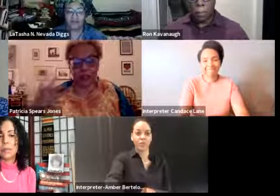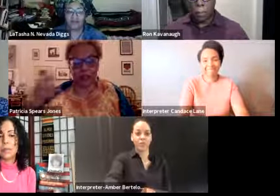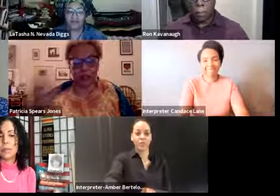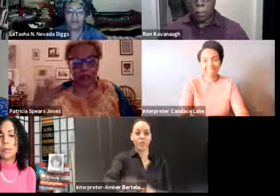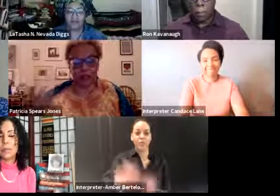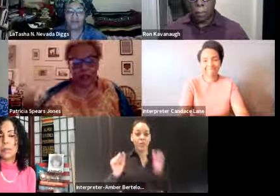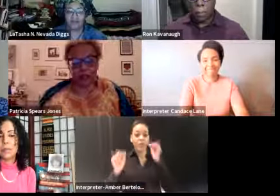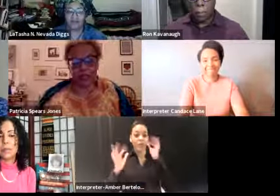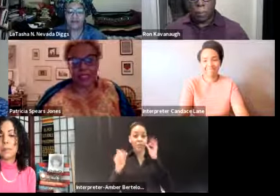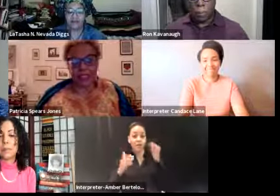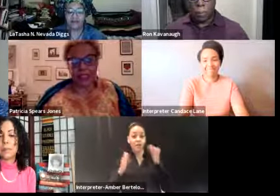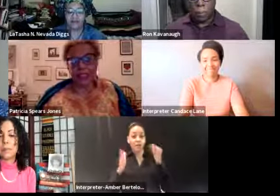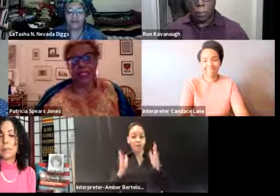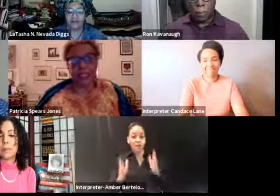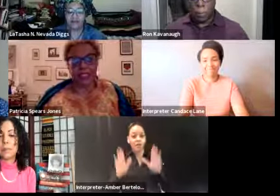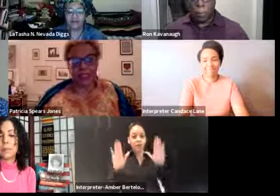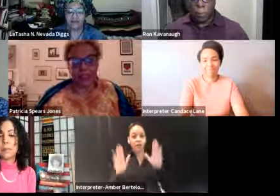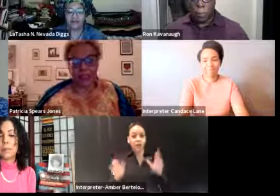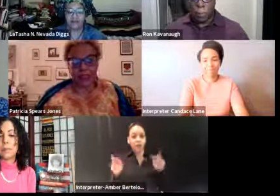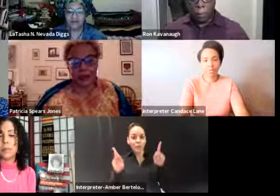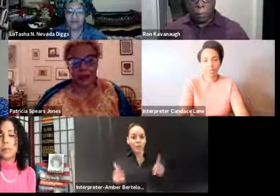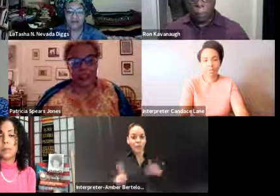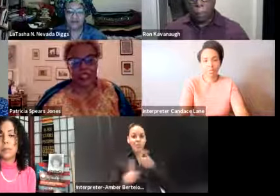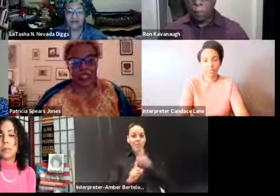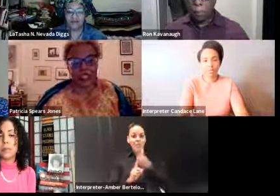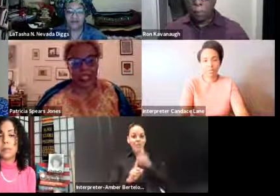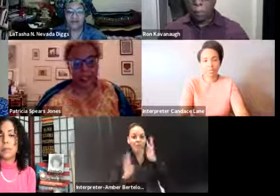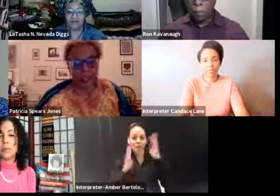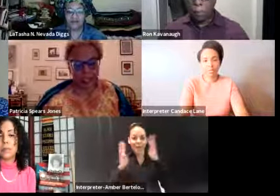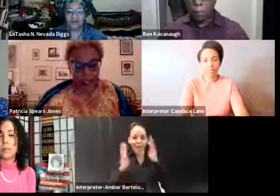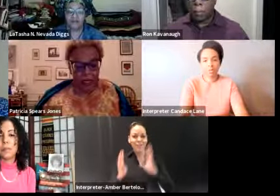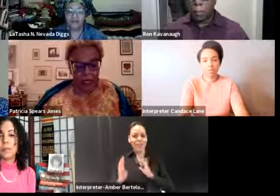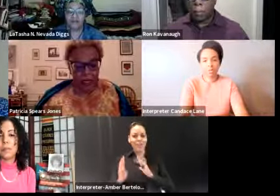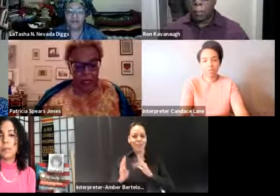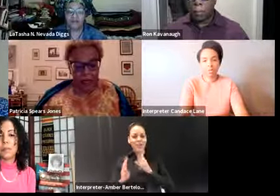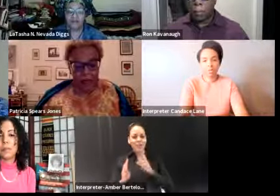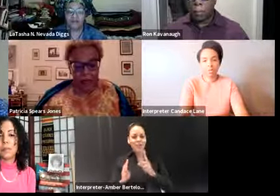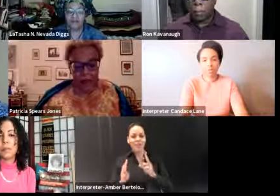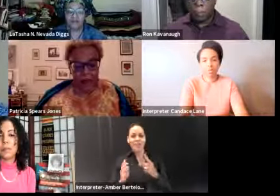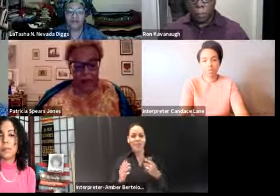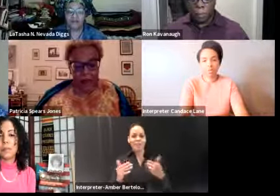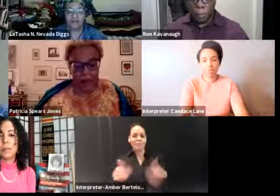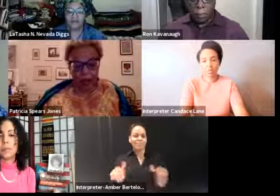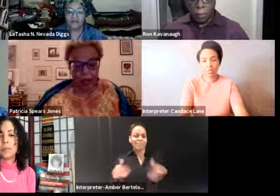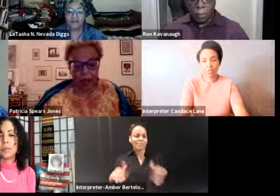people that basically created some of the most dynamic